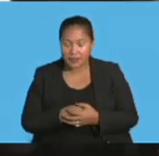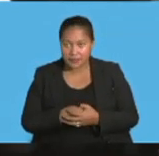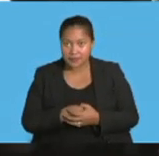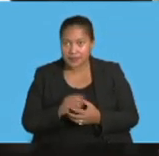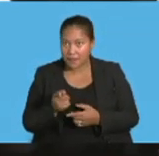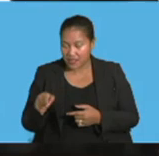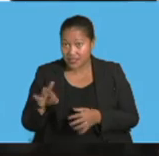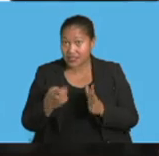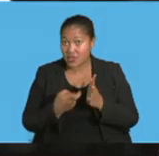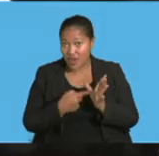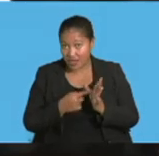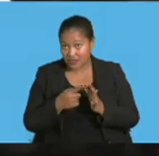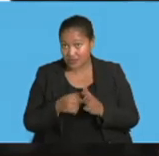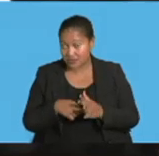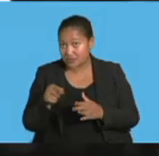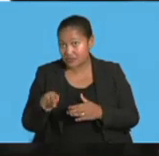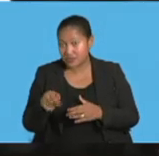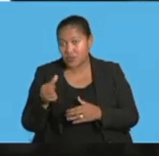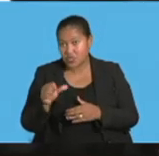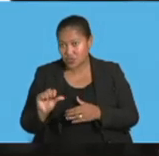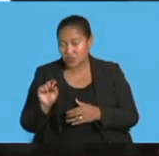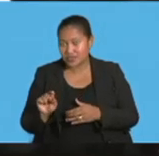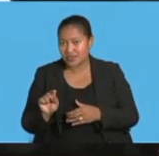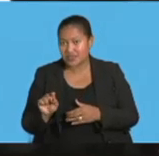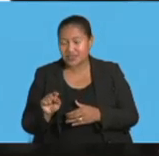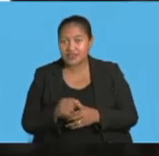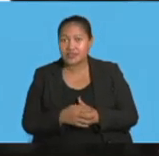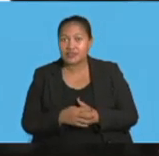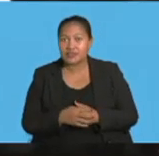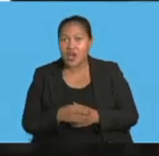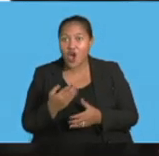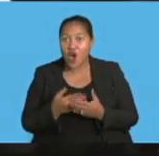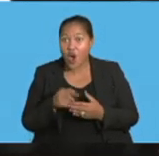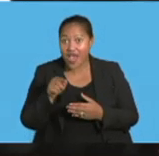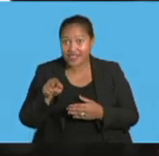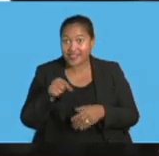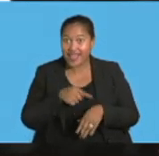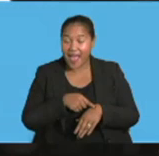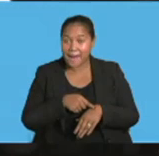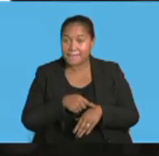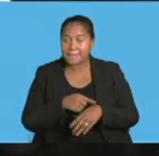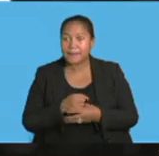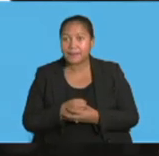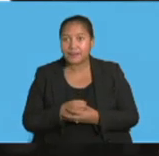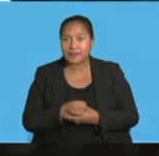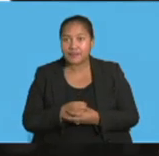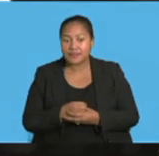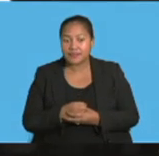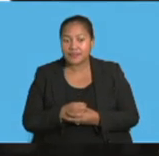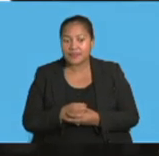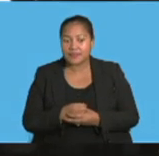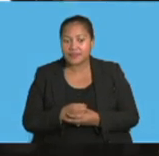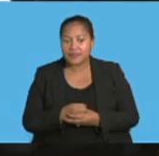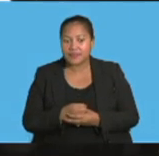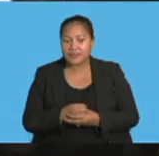the rate which was the basis of determining the rate was at that particular point in time what was the going